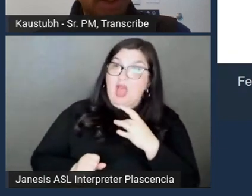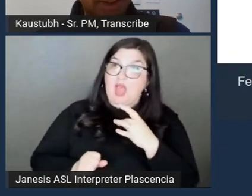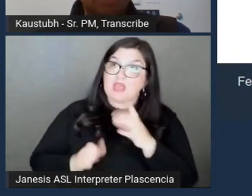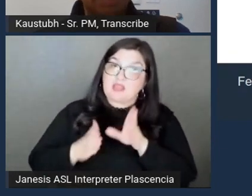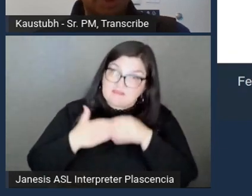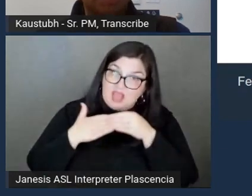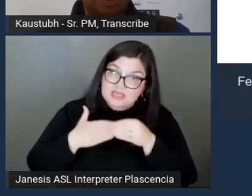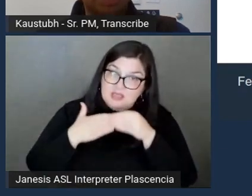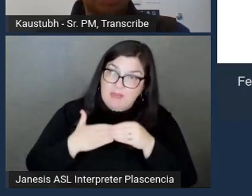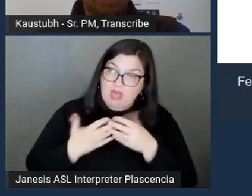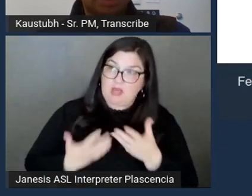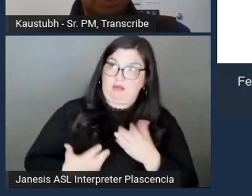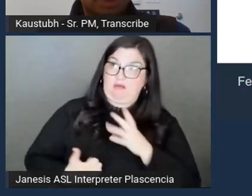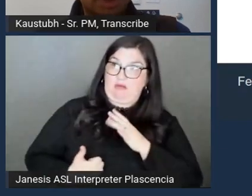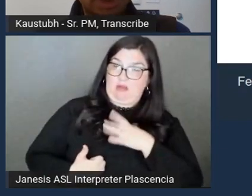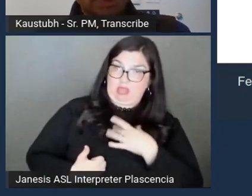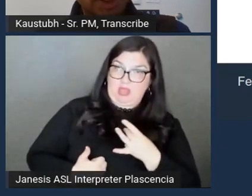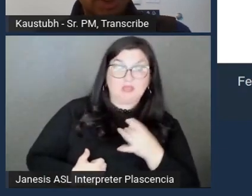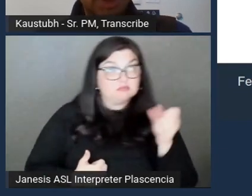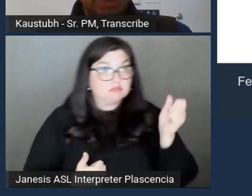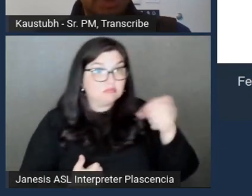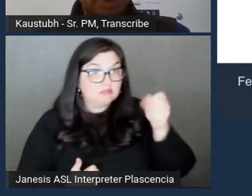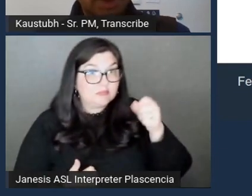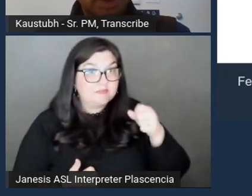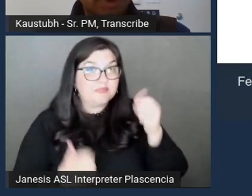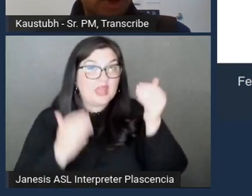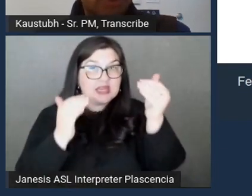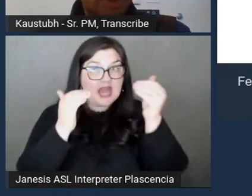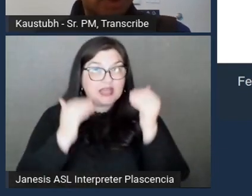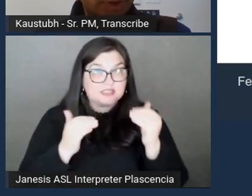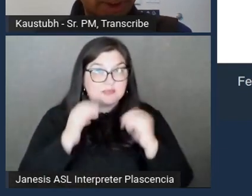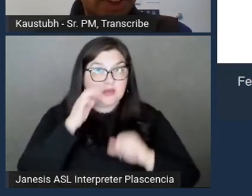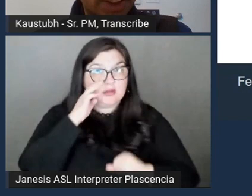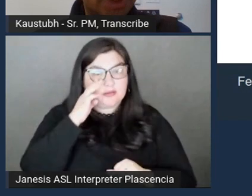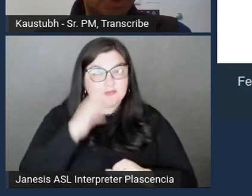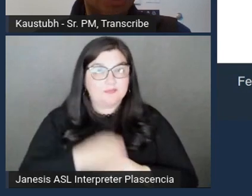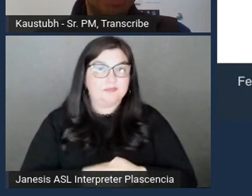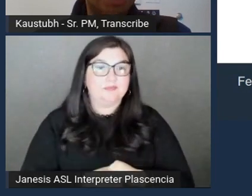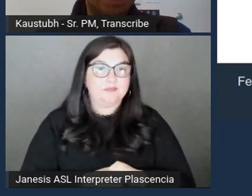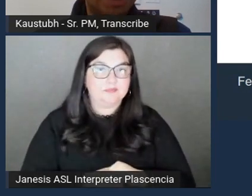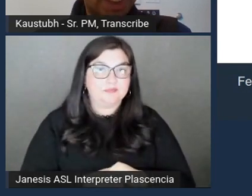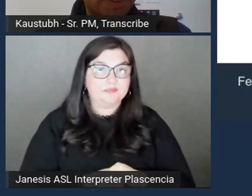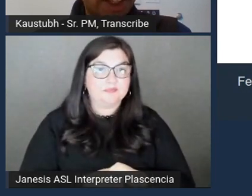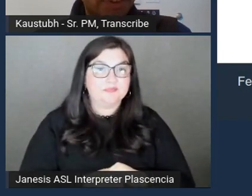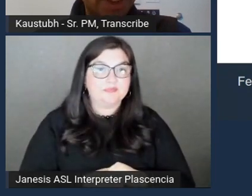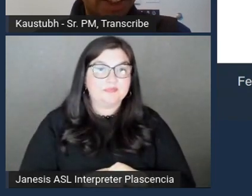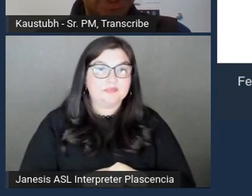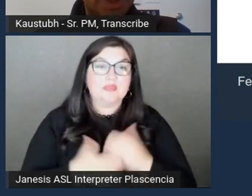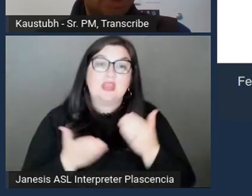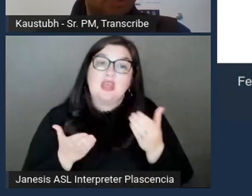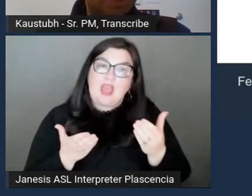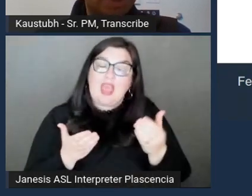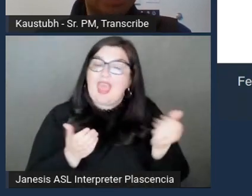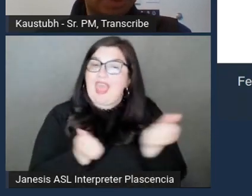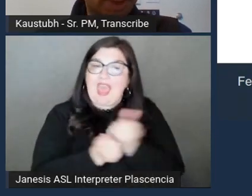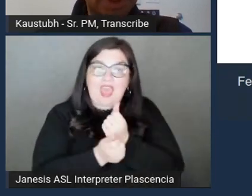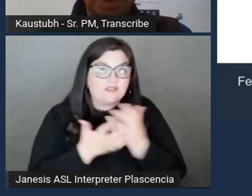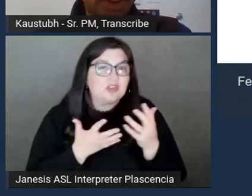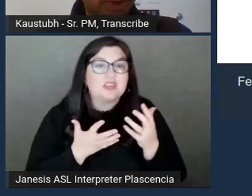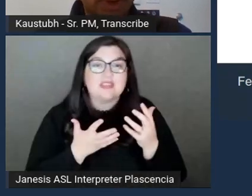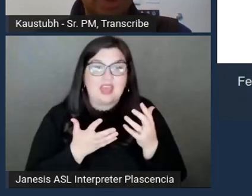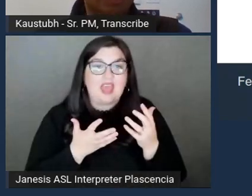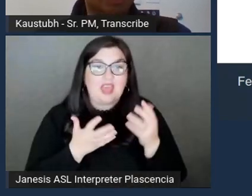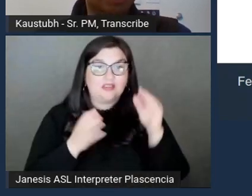So wonderful. Yep, yep. And the next part, I think, coming to our friends from S3, so just having everything within S3